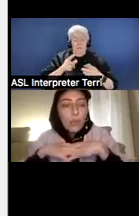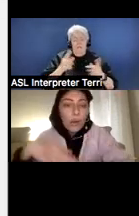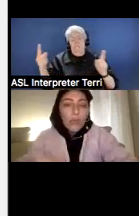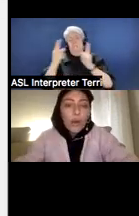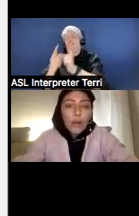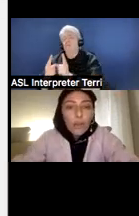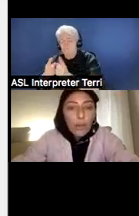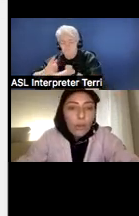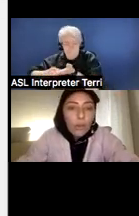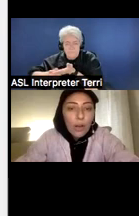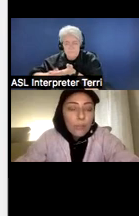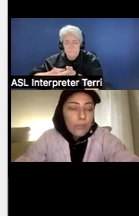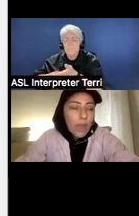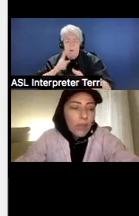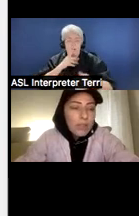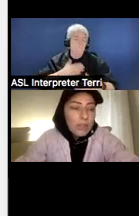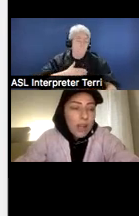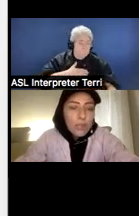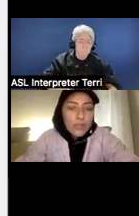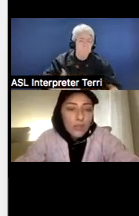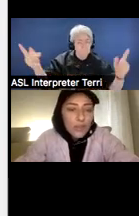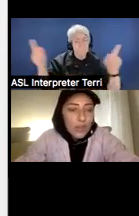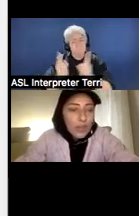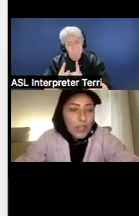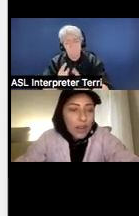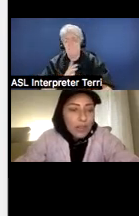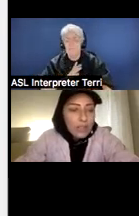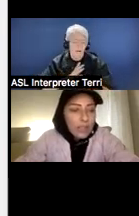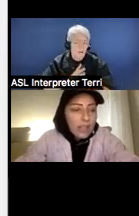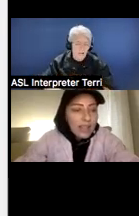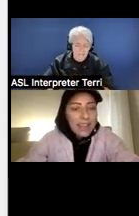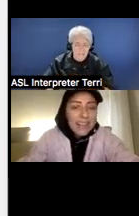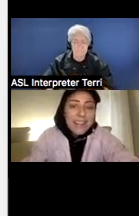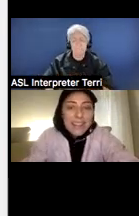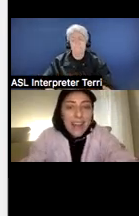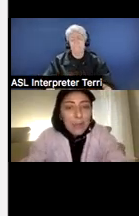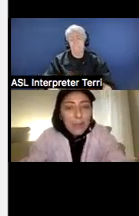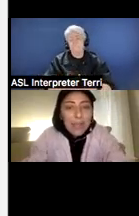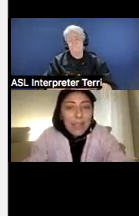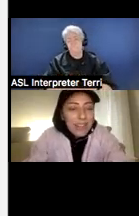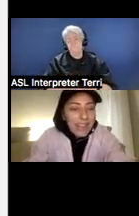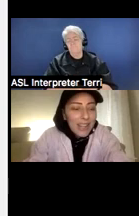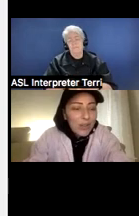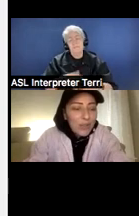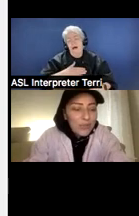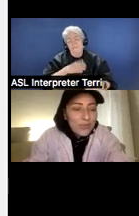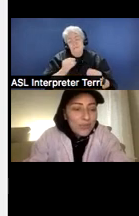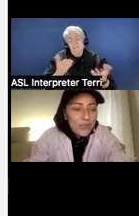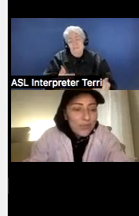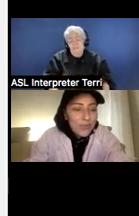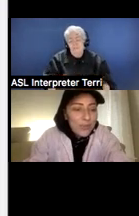is supportive of you at this time, please feel free to reach out. Happy to be here. Thank you.